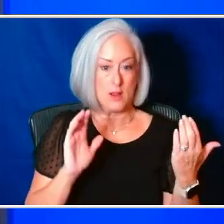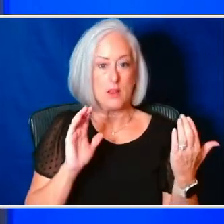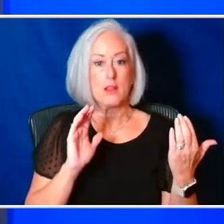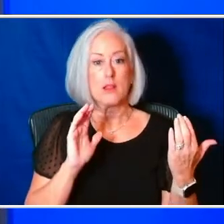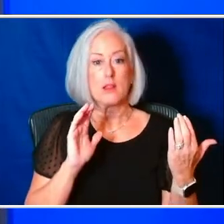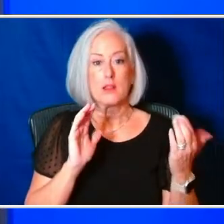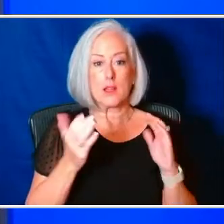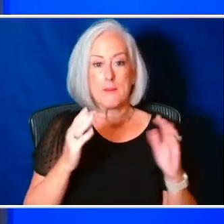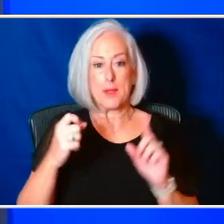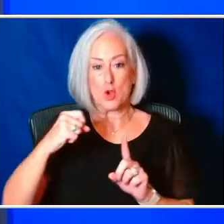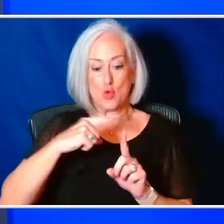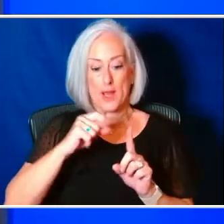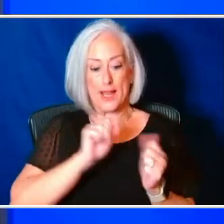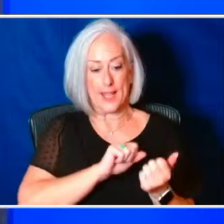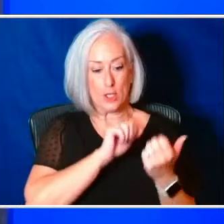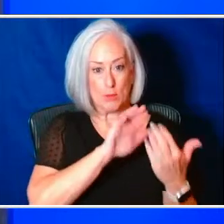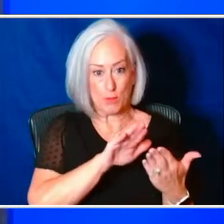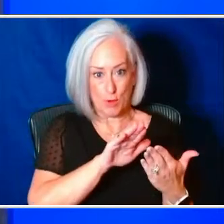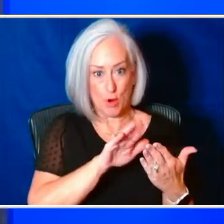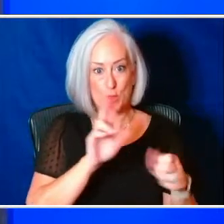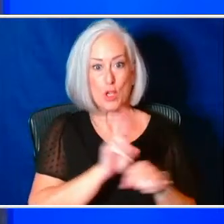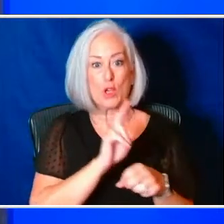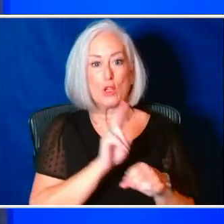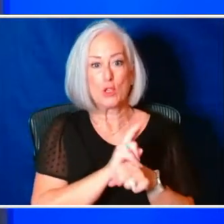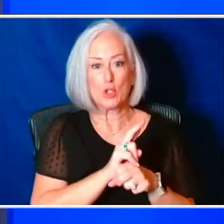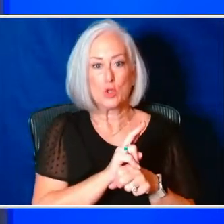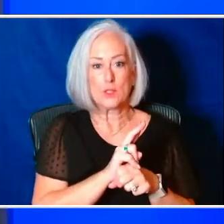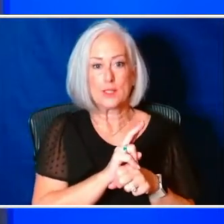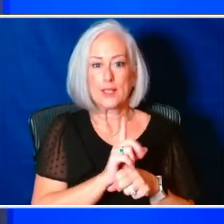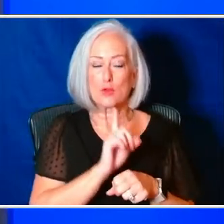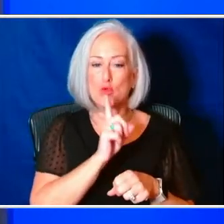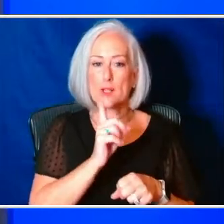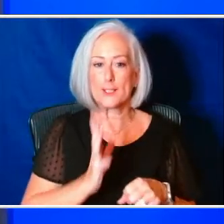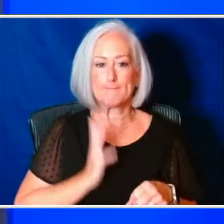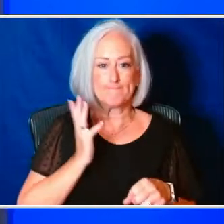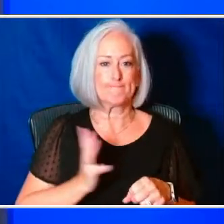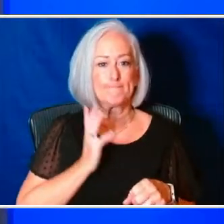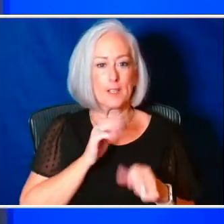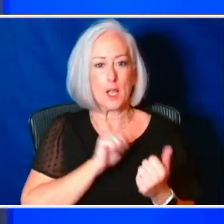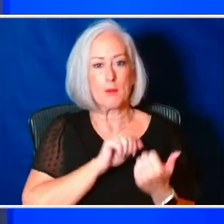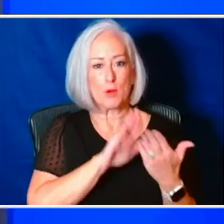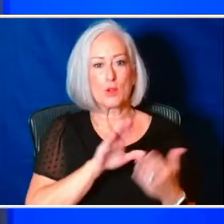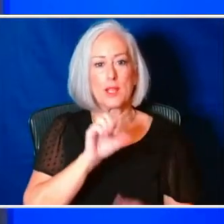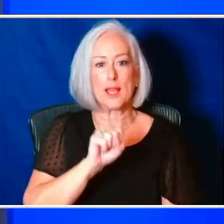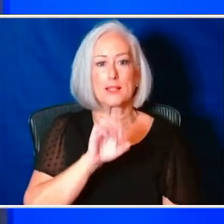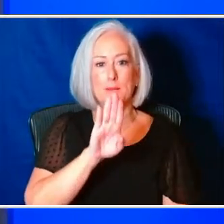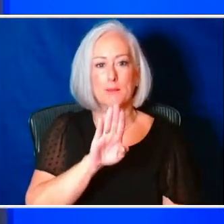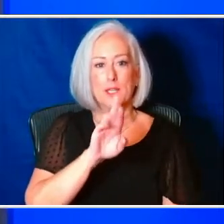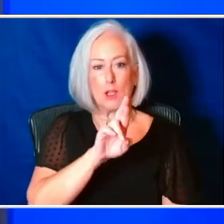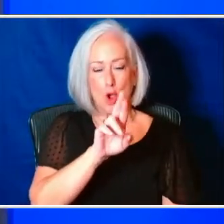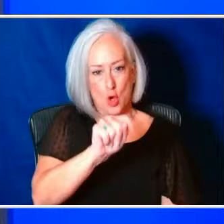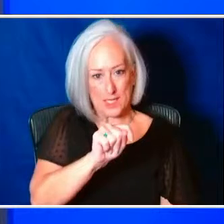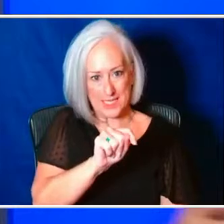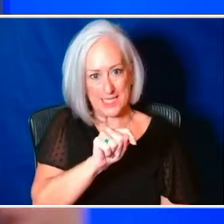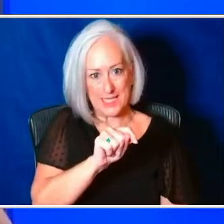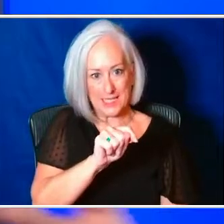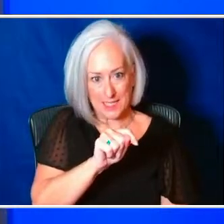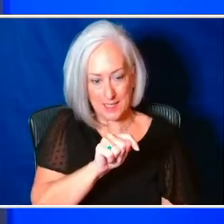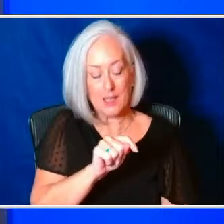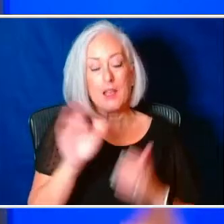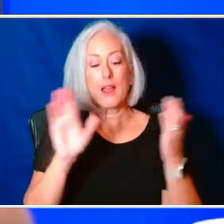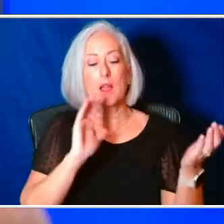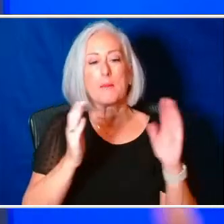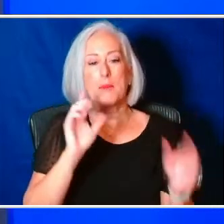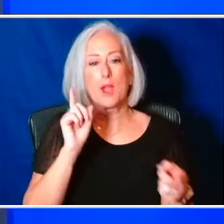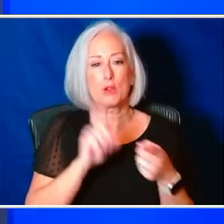radiation approach using a very sophisticated technique called SBRT, or stereotactic body radiation therapy, and compared to a